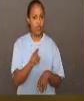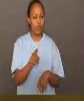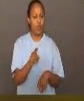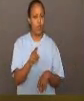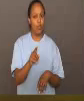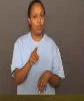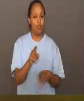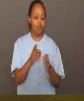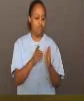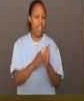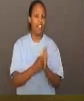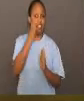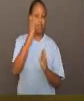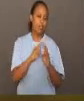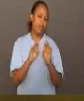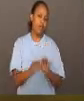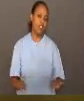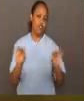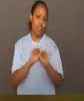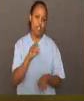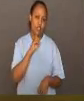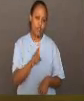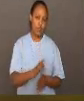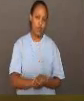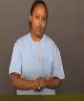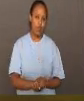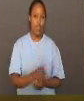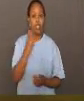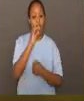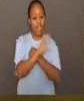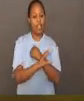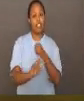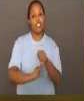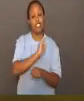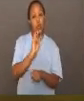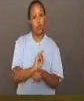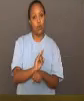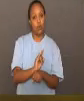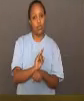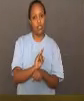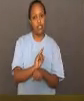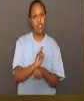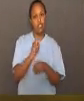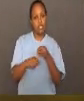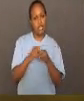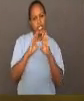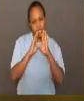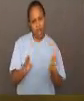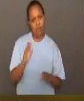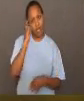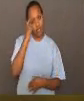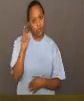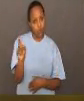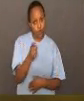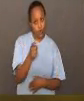continuing development. If the citizens of a country are constantly insecure